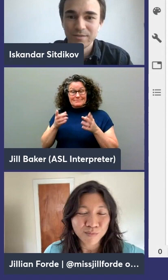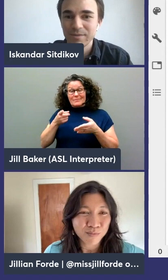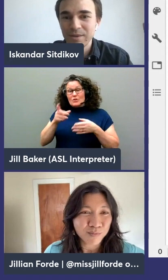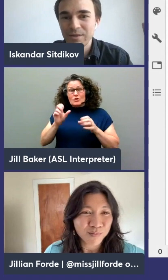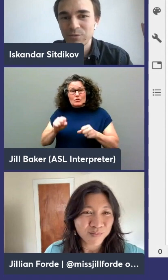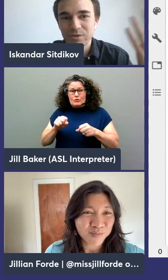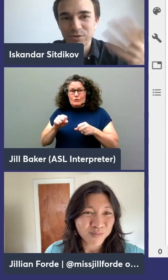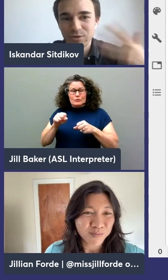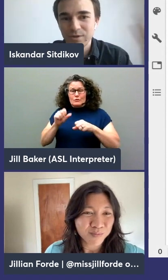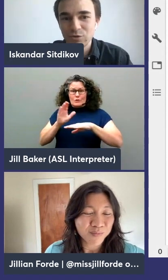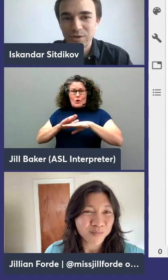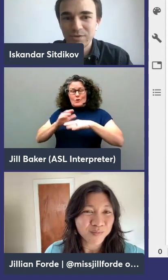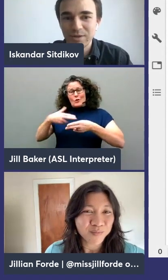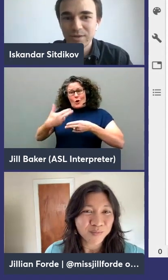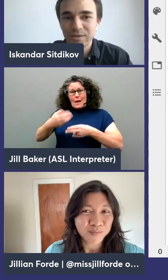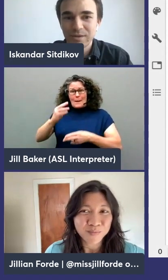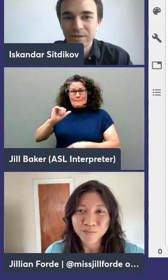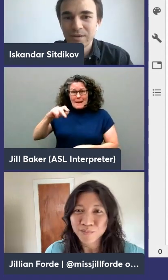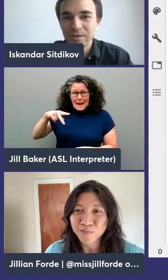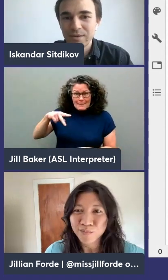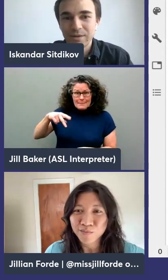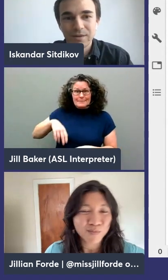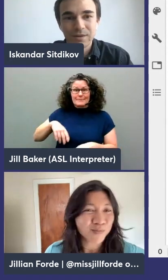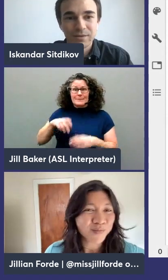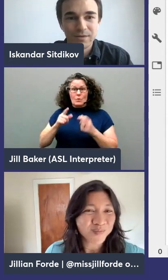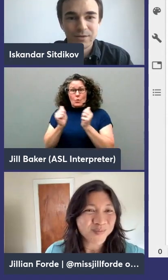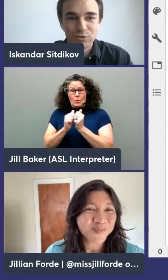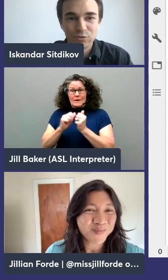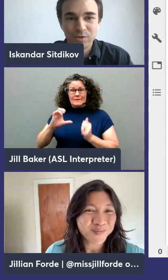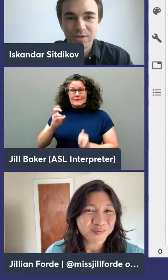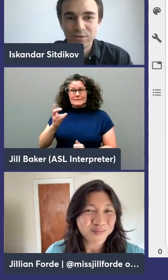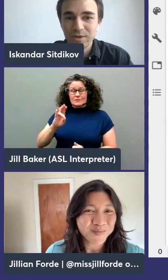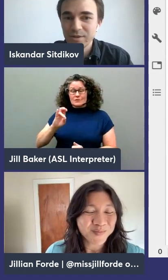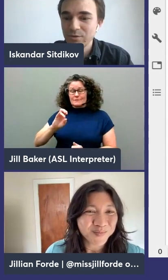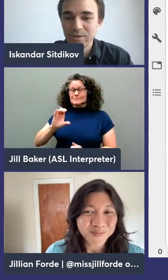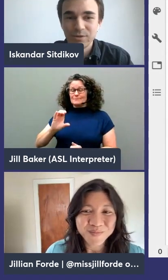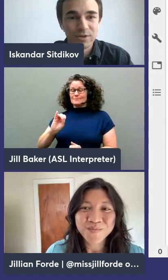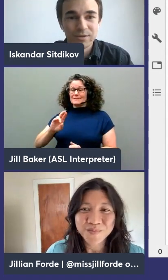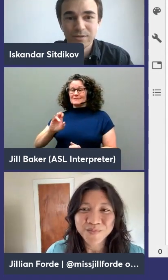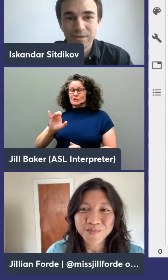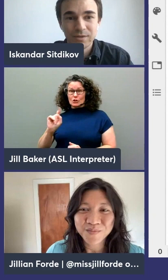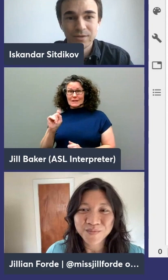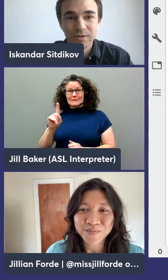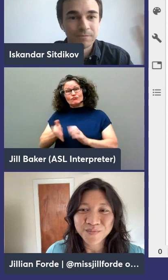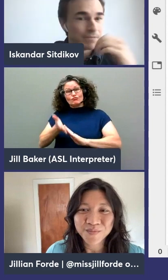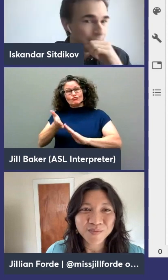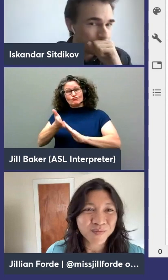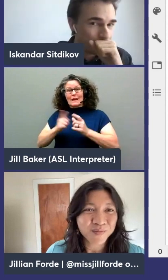method run with the circuit you provided. It should be done right now, and you can